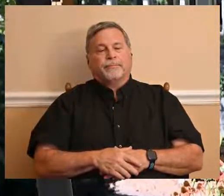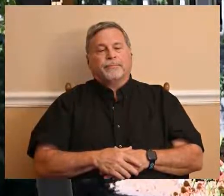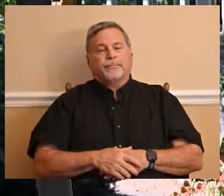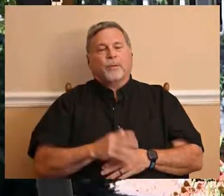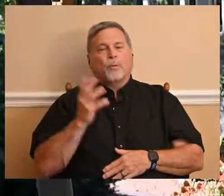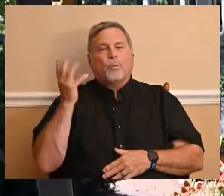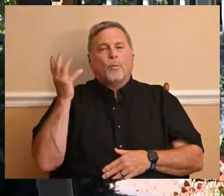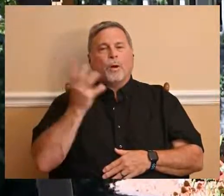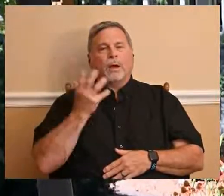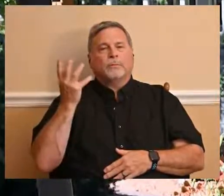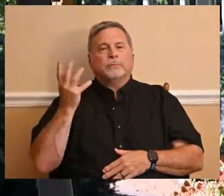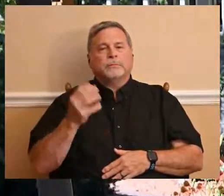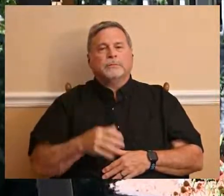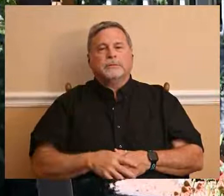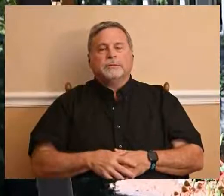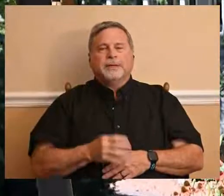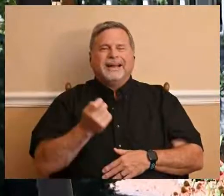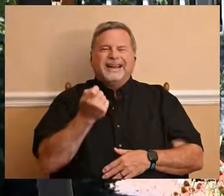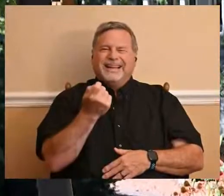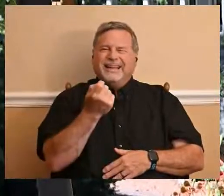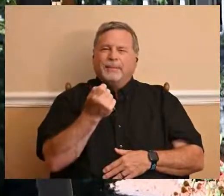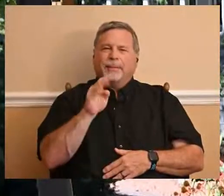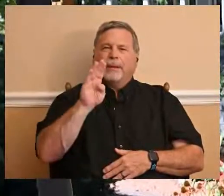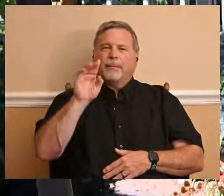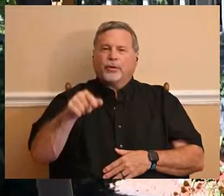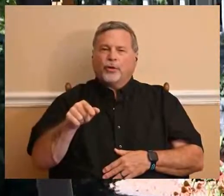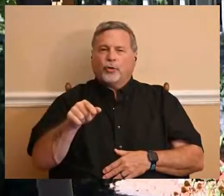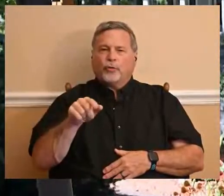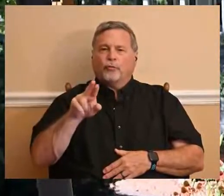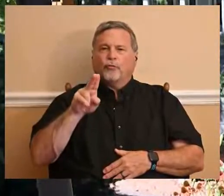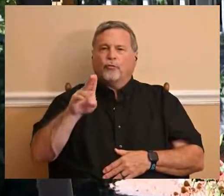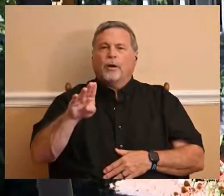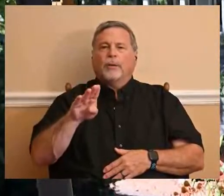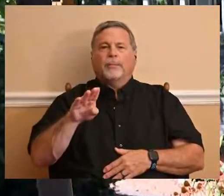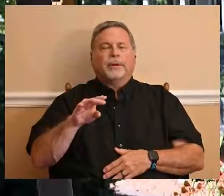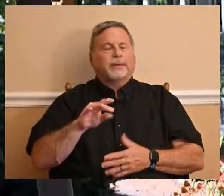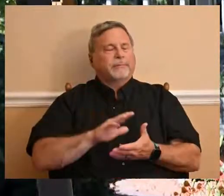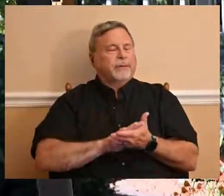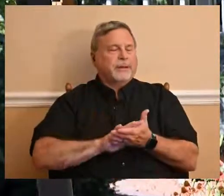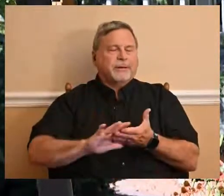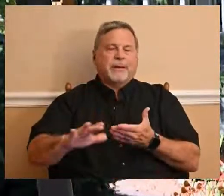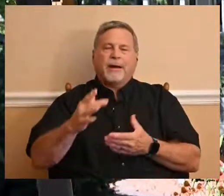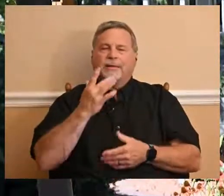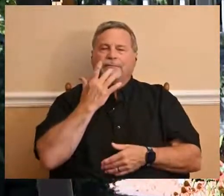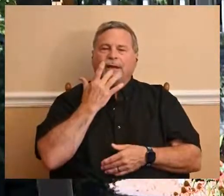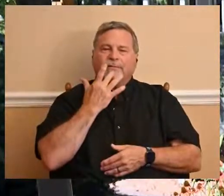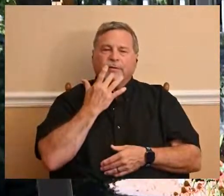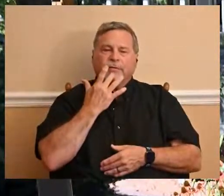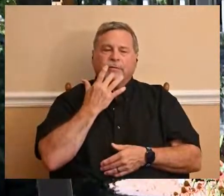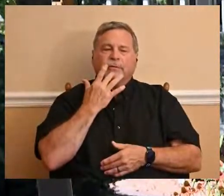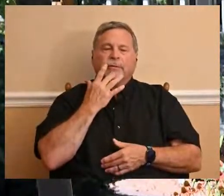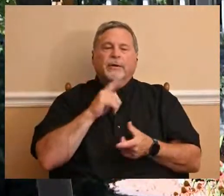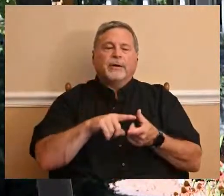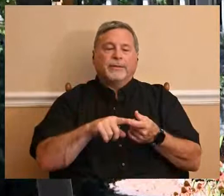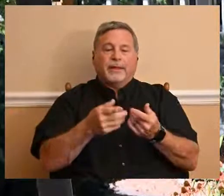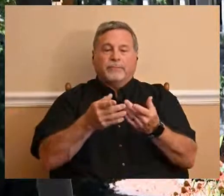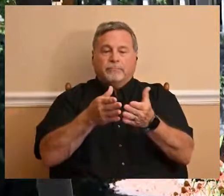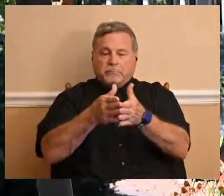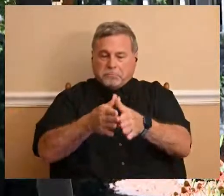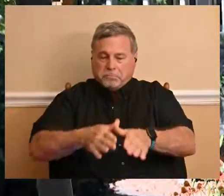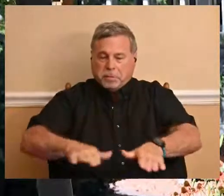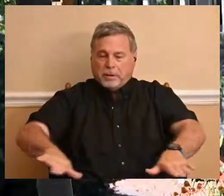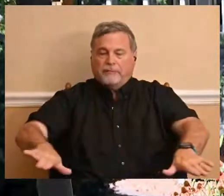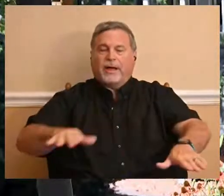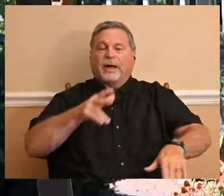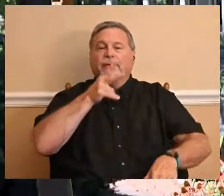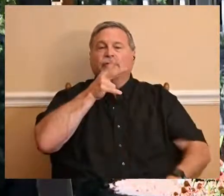Wow, had a little bit of barbecue rub on there, made a really nice flavor for it. And butterflying the